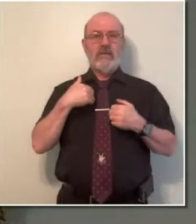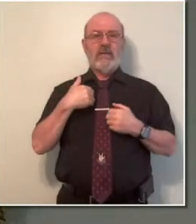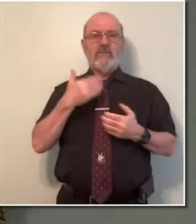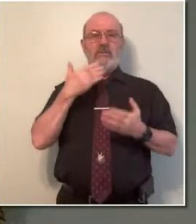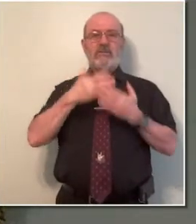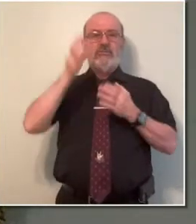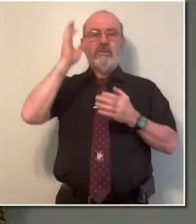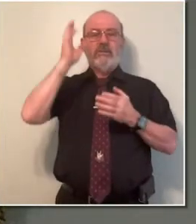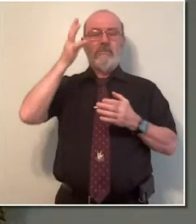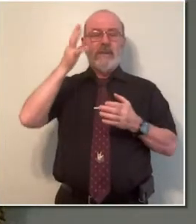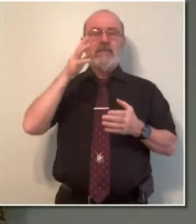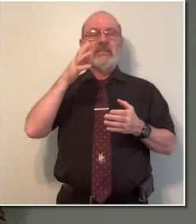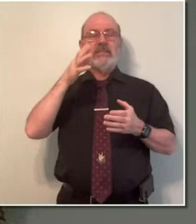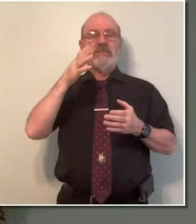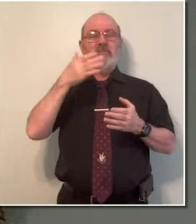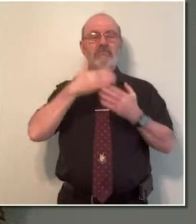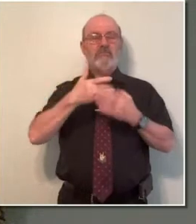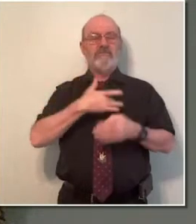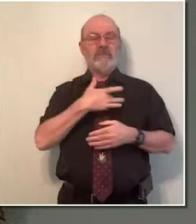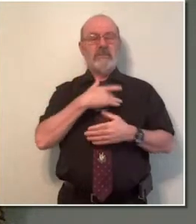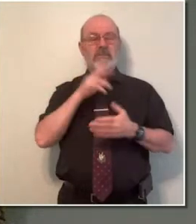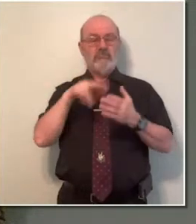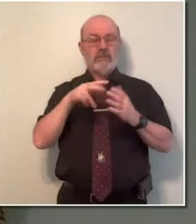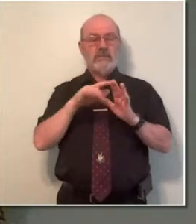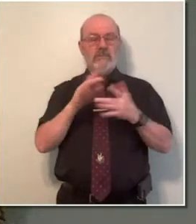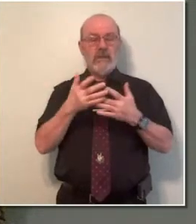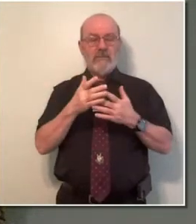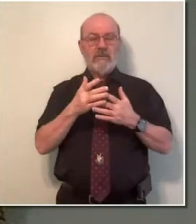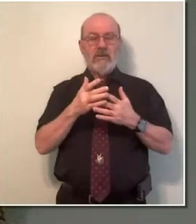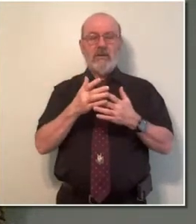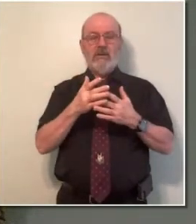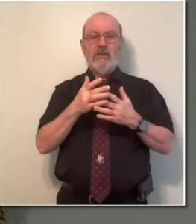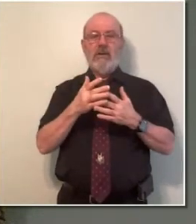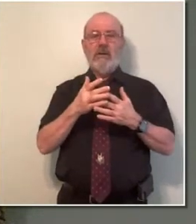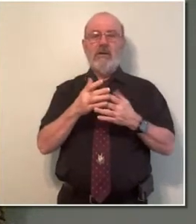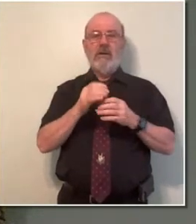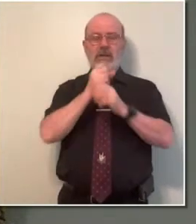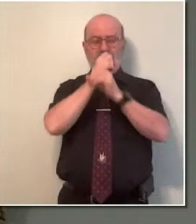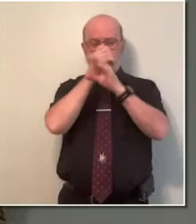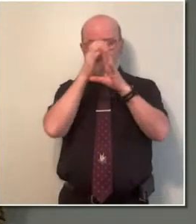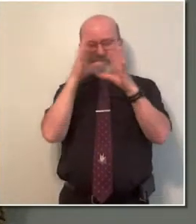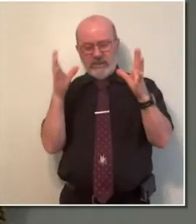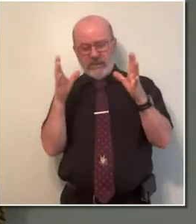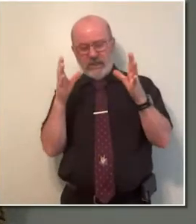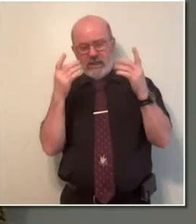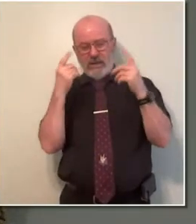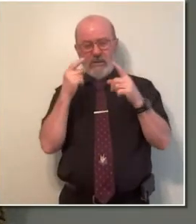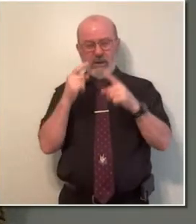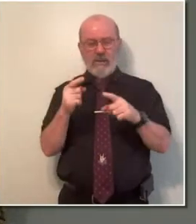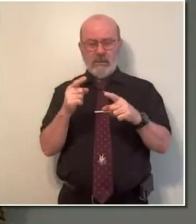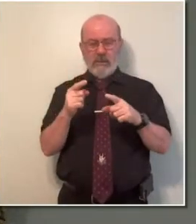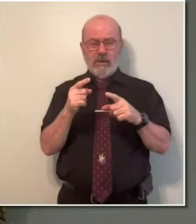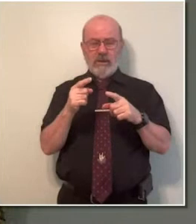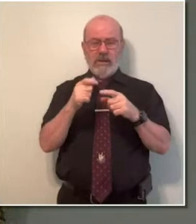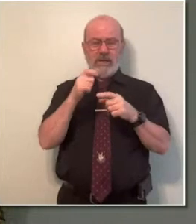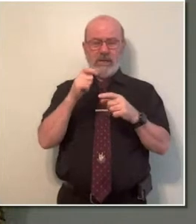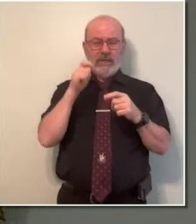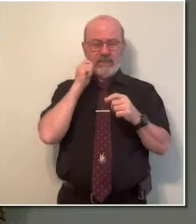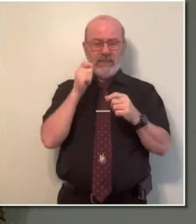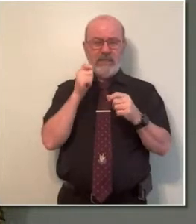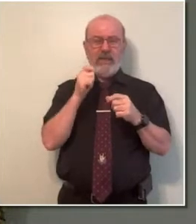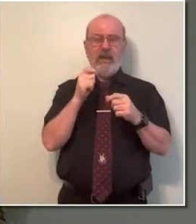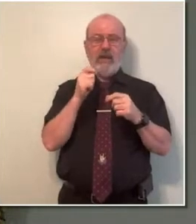imagination and a good sense in reading the scripture and visualizing what happened. It just is neat to do that. But